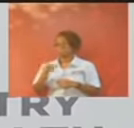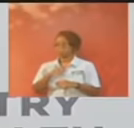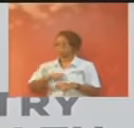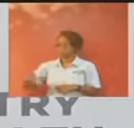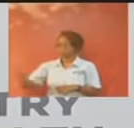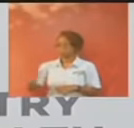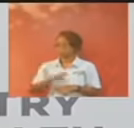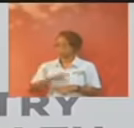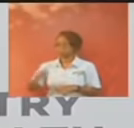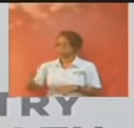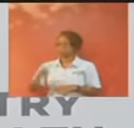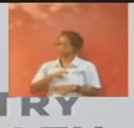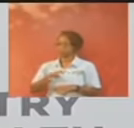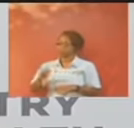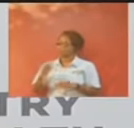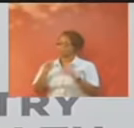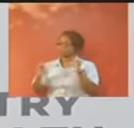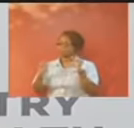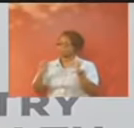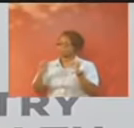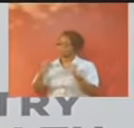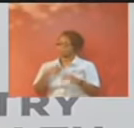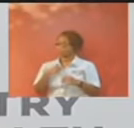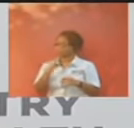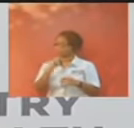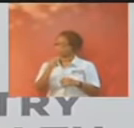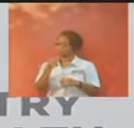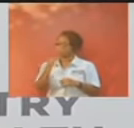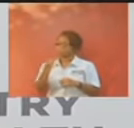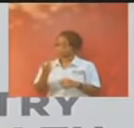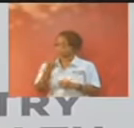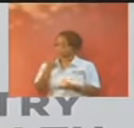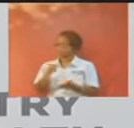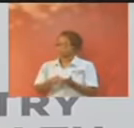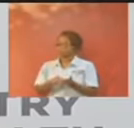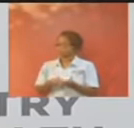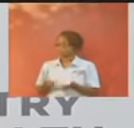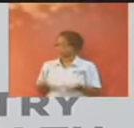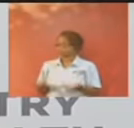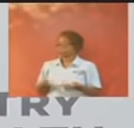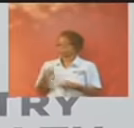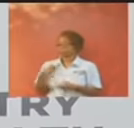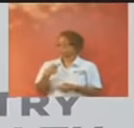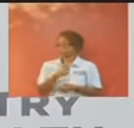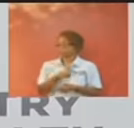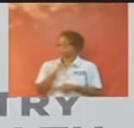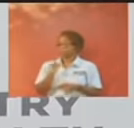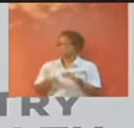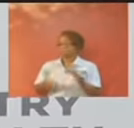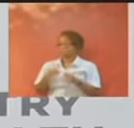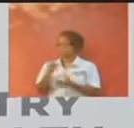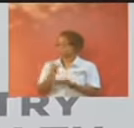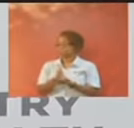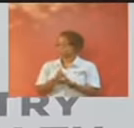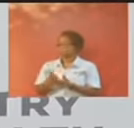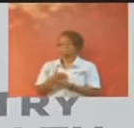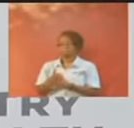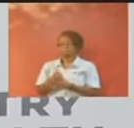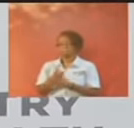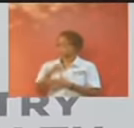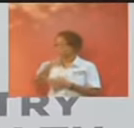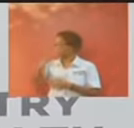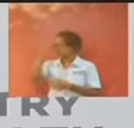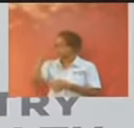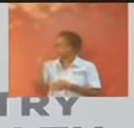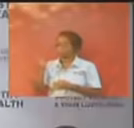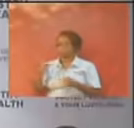but we can share any sort of information given patient confidentiality rules in an upcoming media conference. Thank